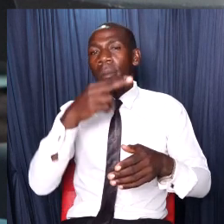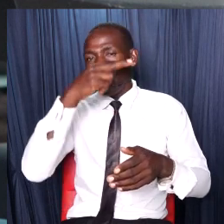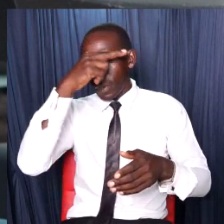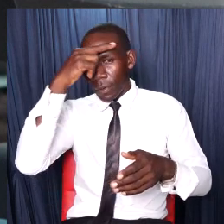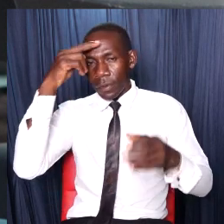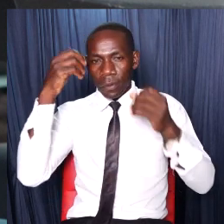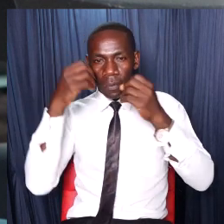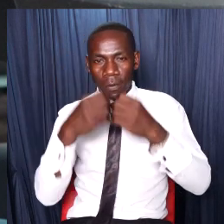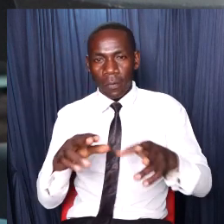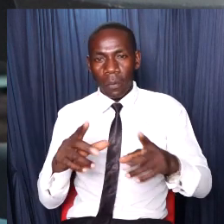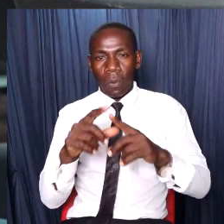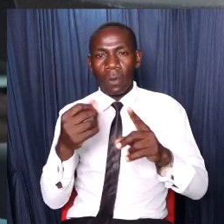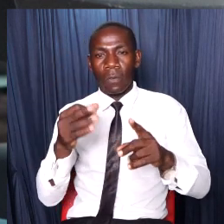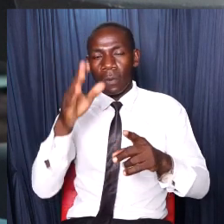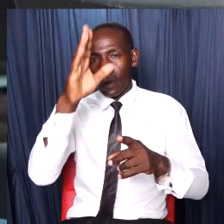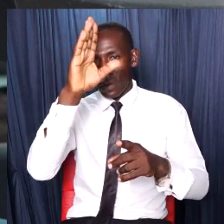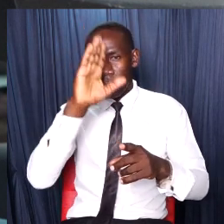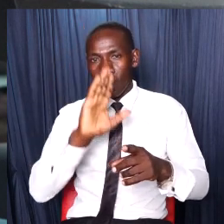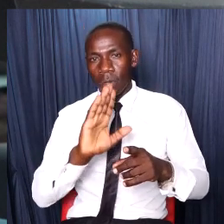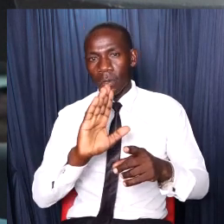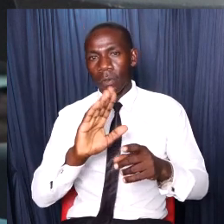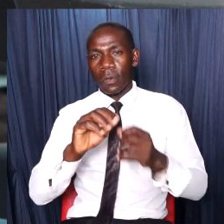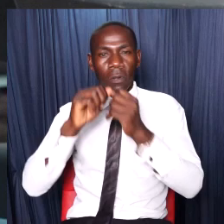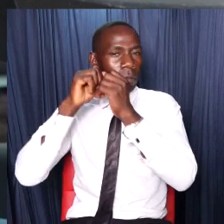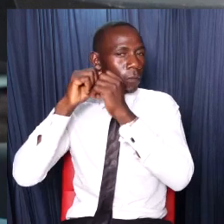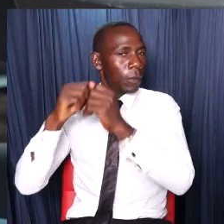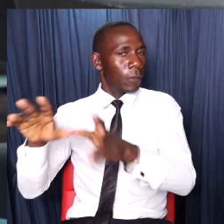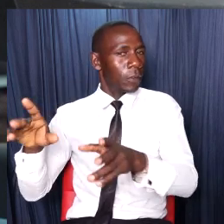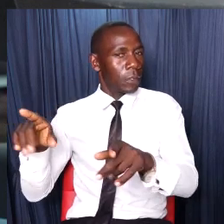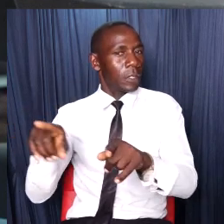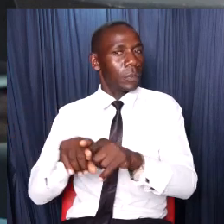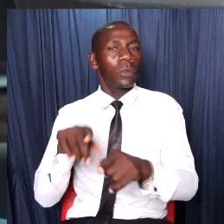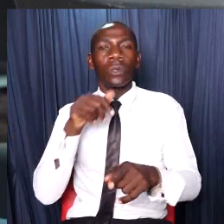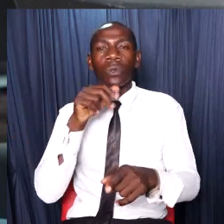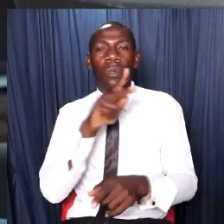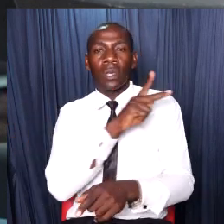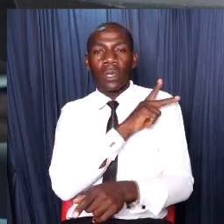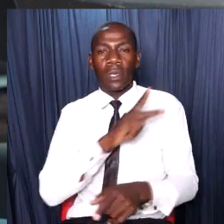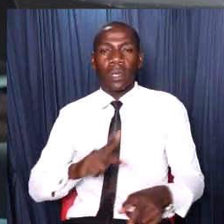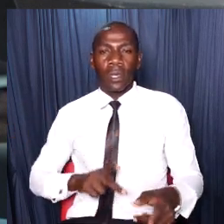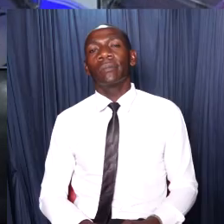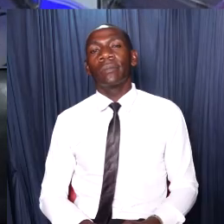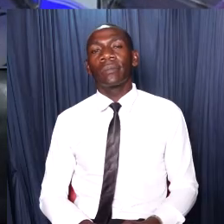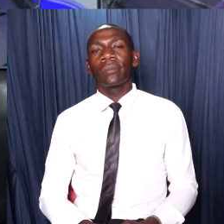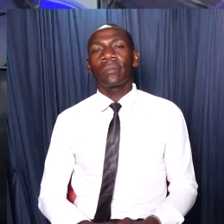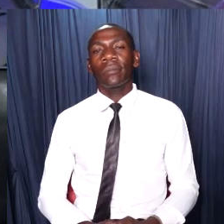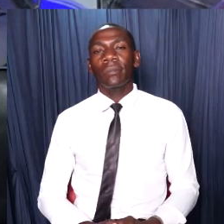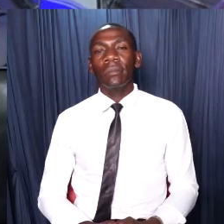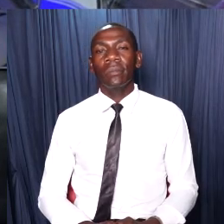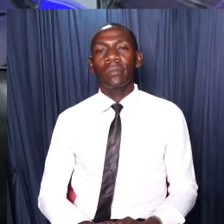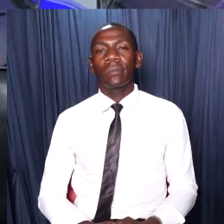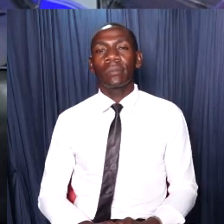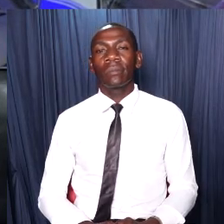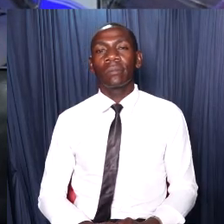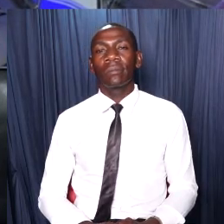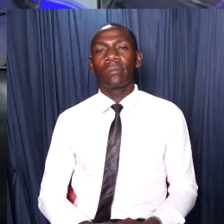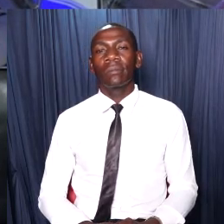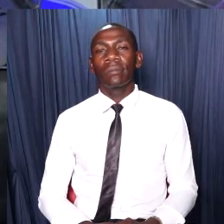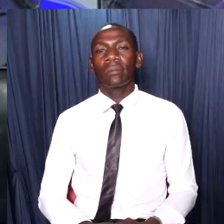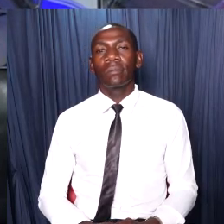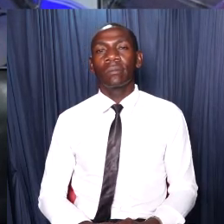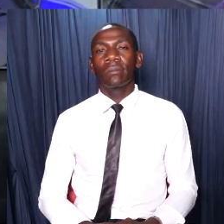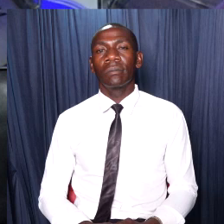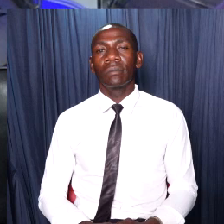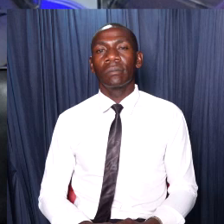kuwa umelikataa neno la Bwana, yeye naye amekukataa wewe usiwe mfalme. And the Lord sent thee on a